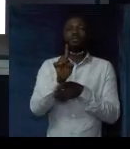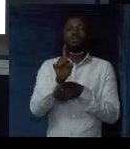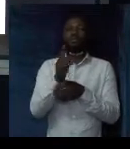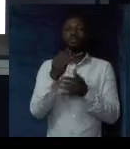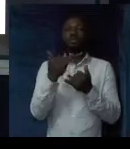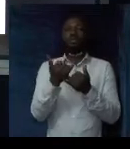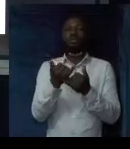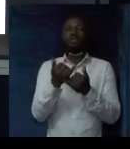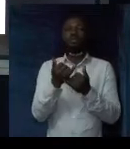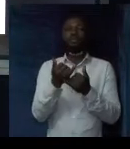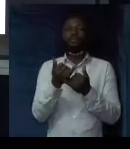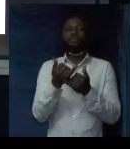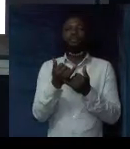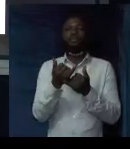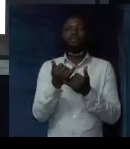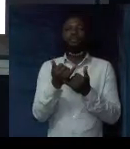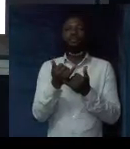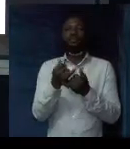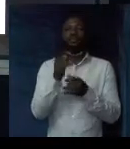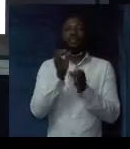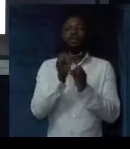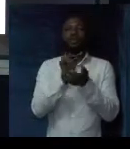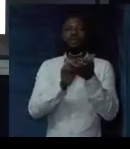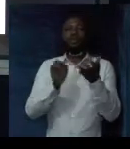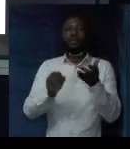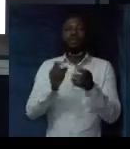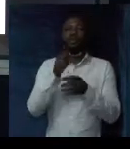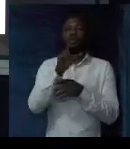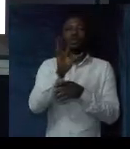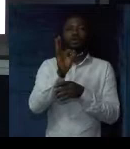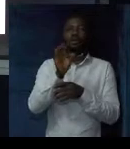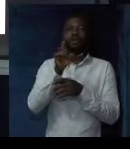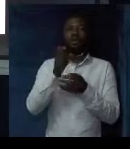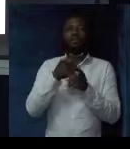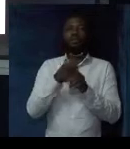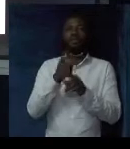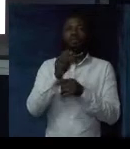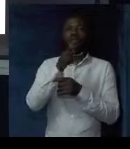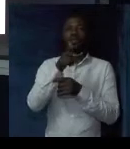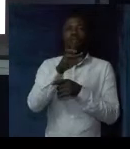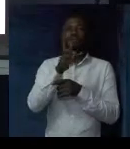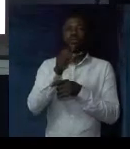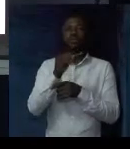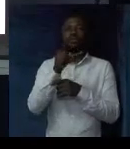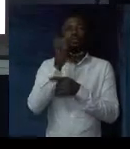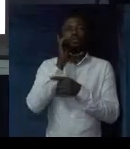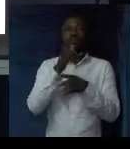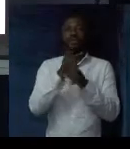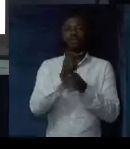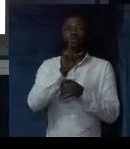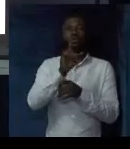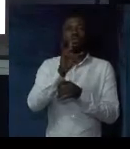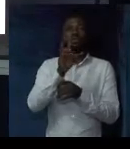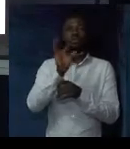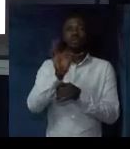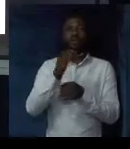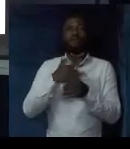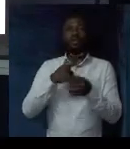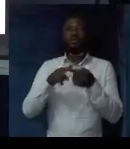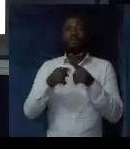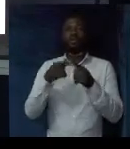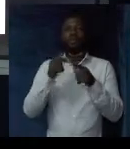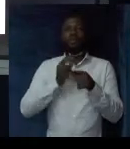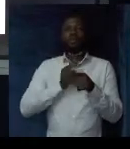191. Now, if we subtract 191 from 360, we will get 169,